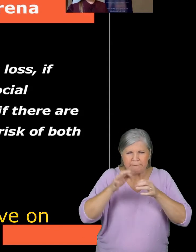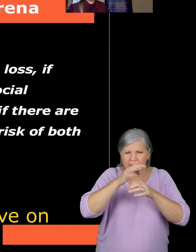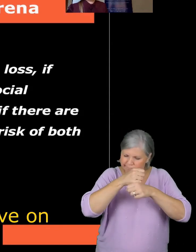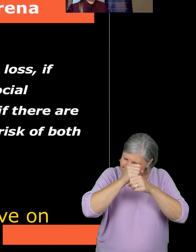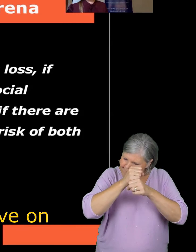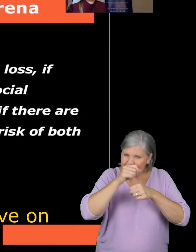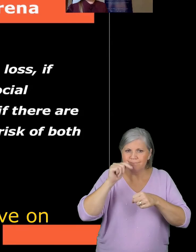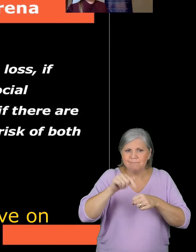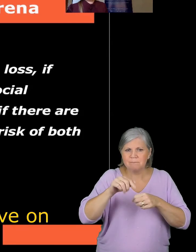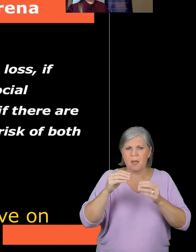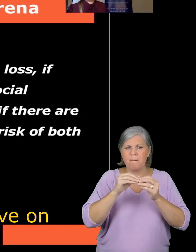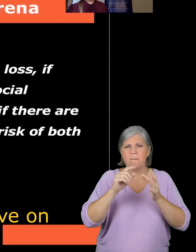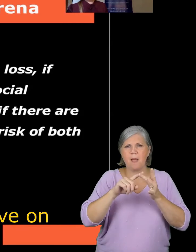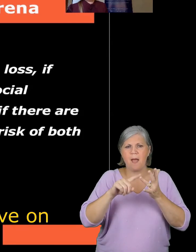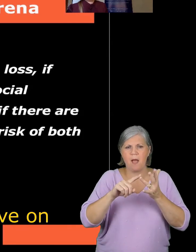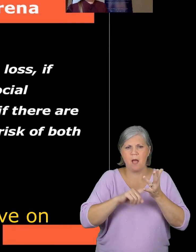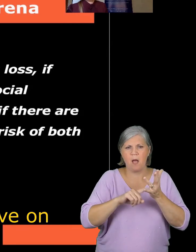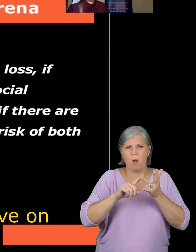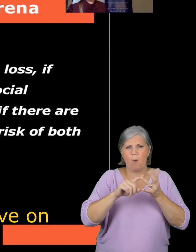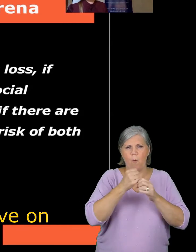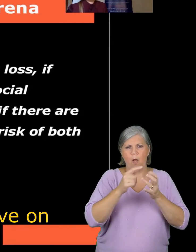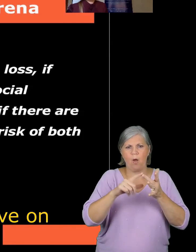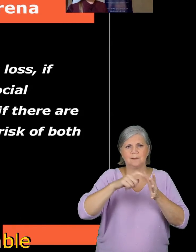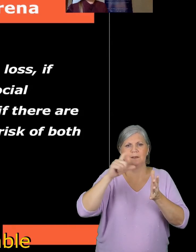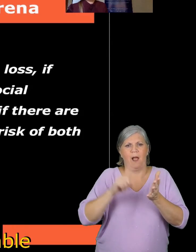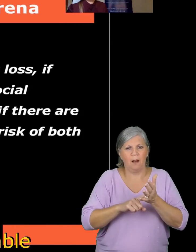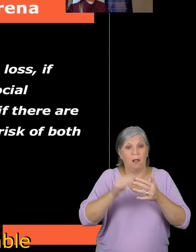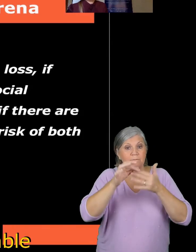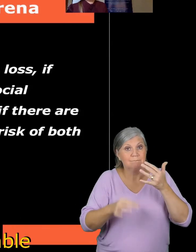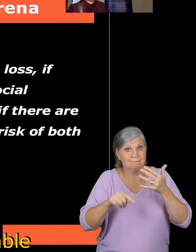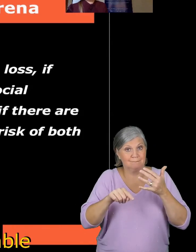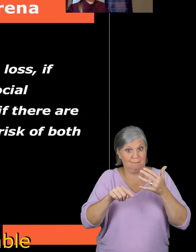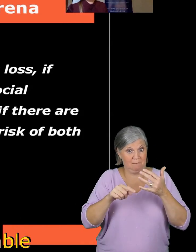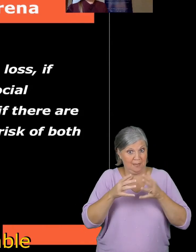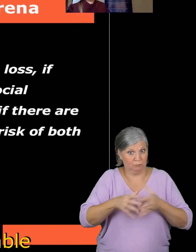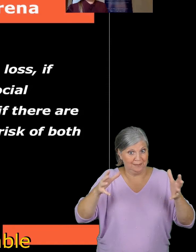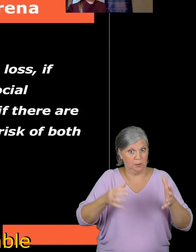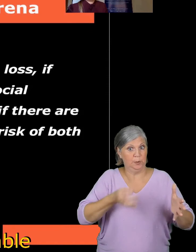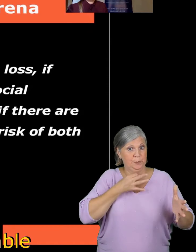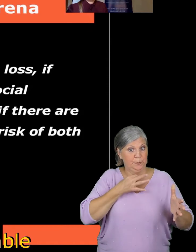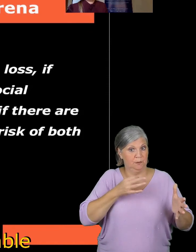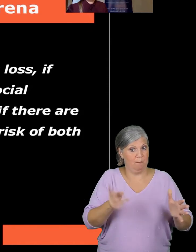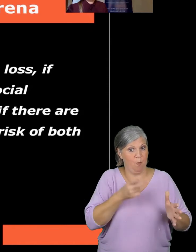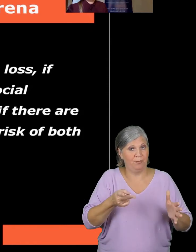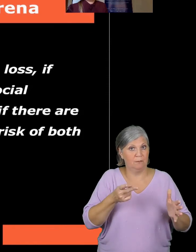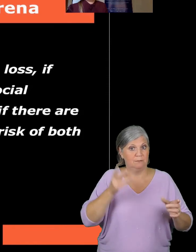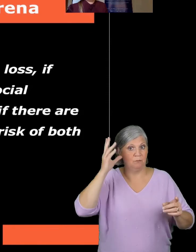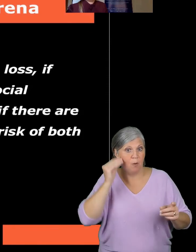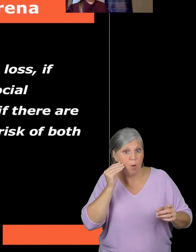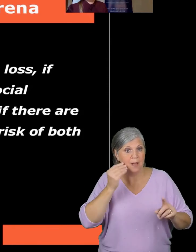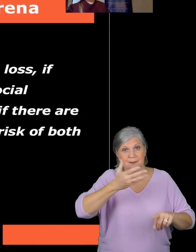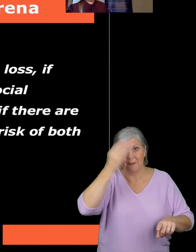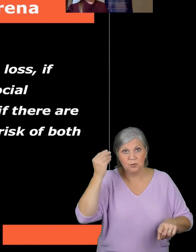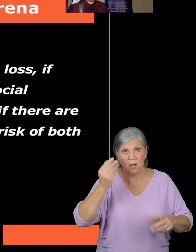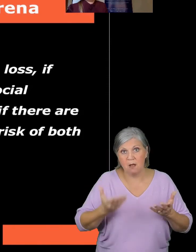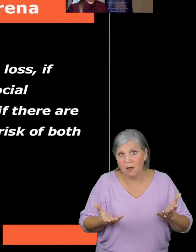impact this can have on dementia. In this regard, hearing loss is not only a potentially modifiable factor for